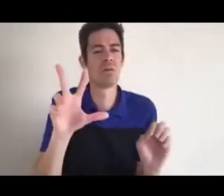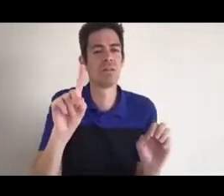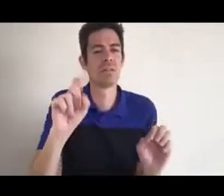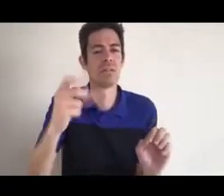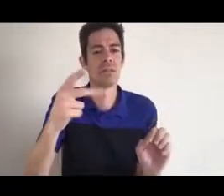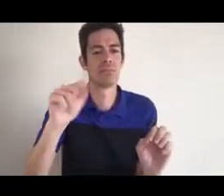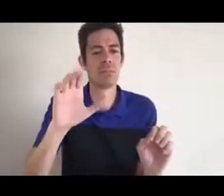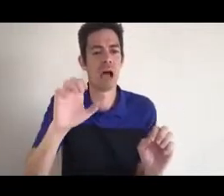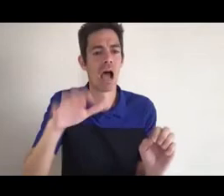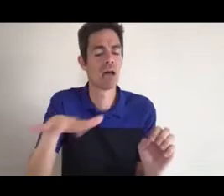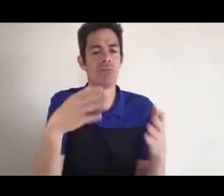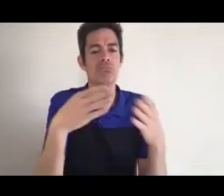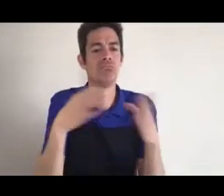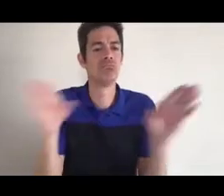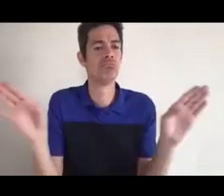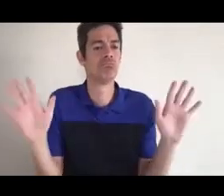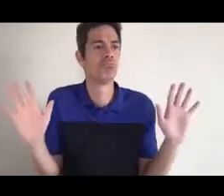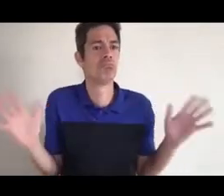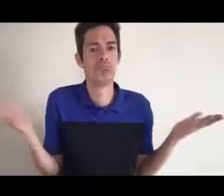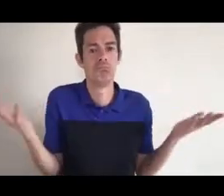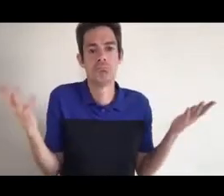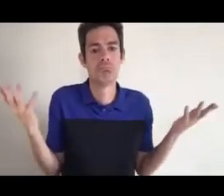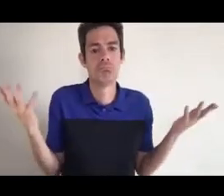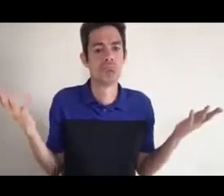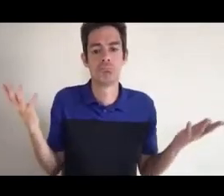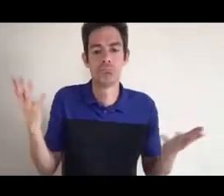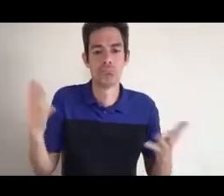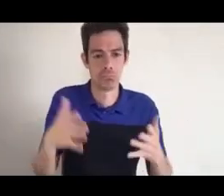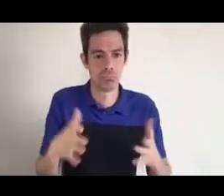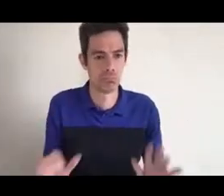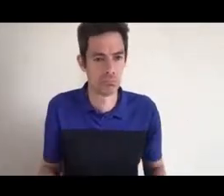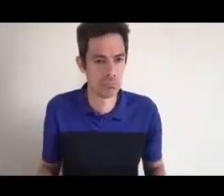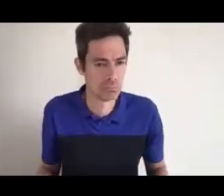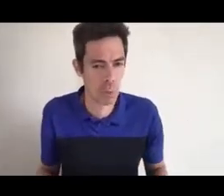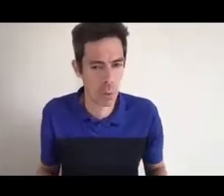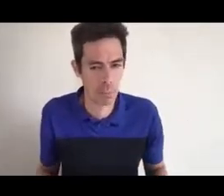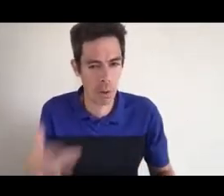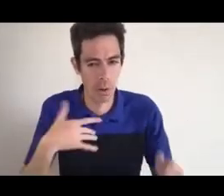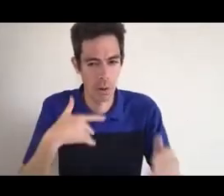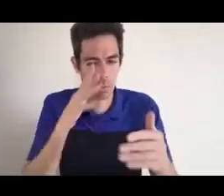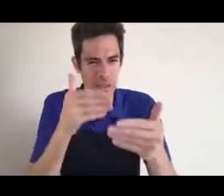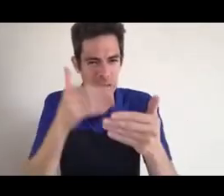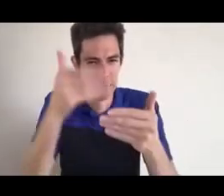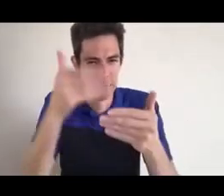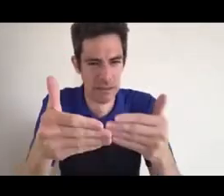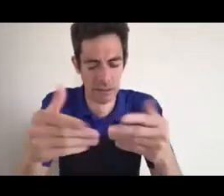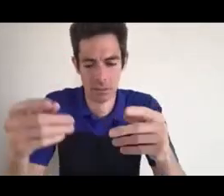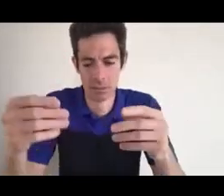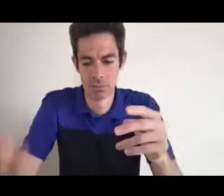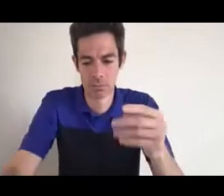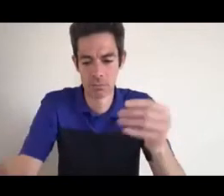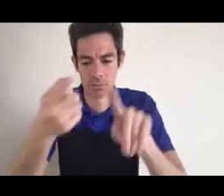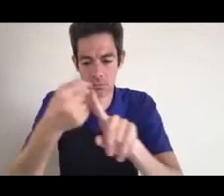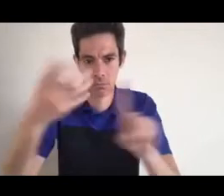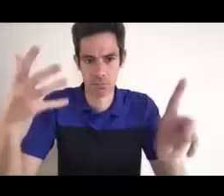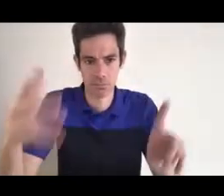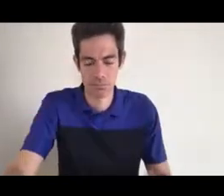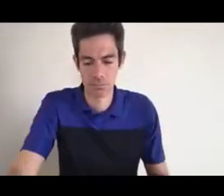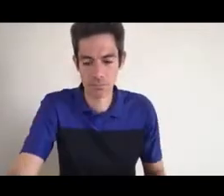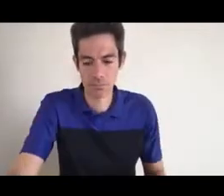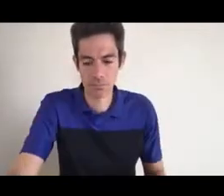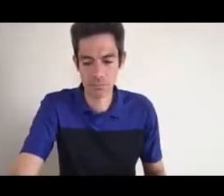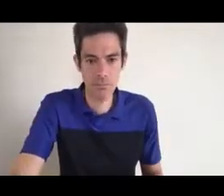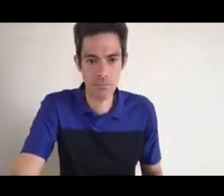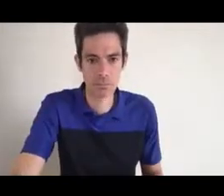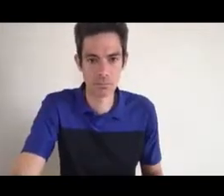If you show it like this, there's no 3D space. You're just speaking in general. You're not referring to anything specific.